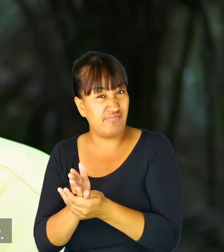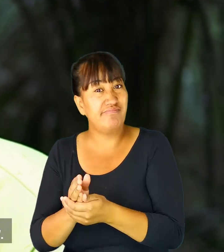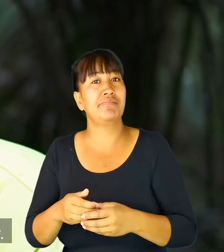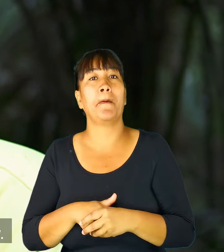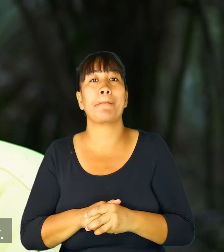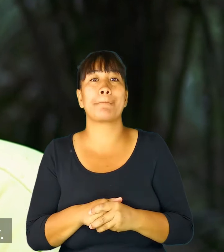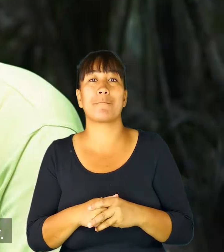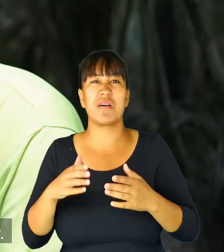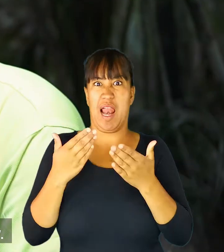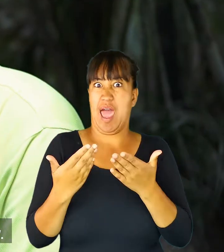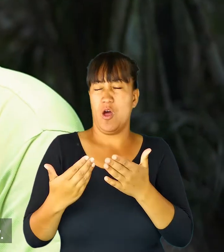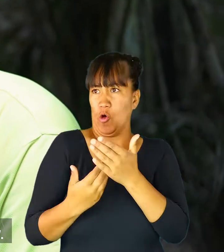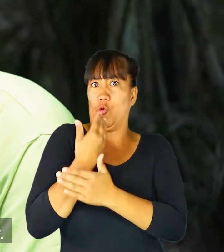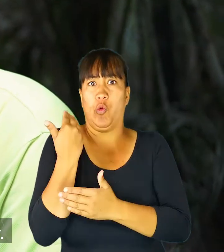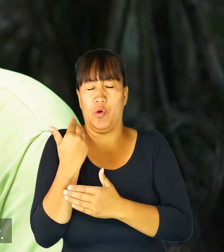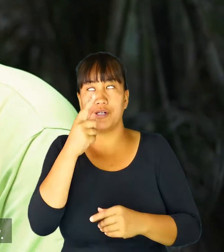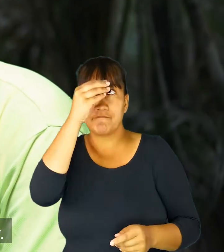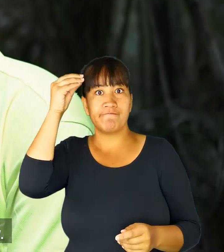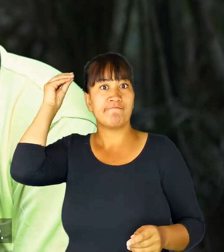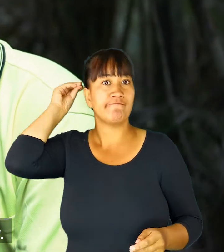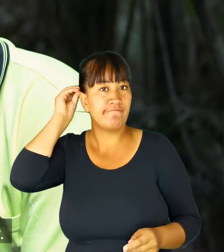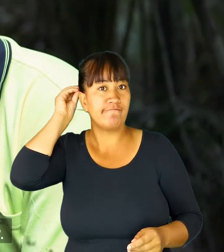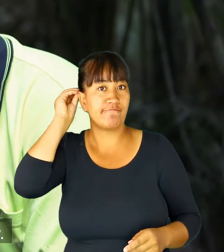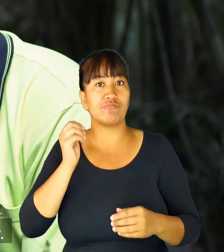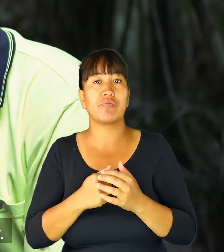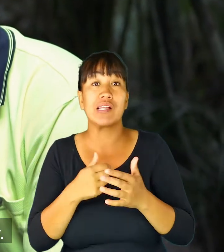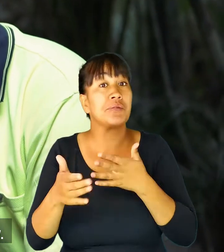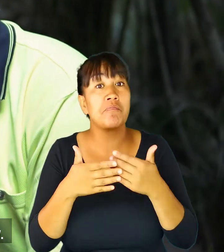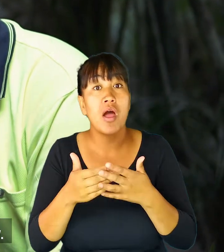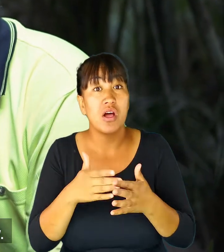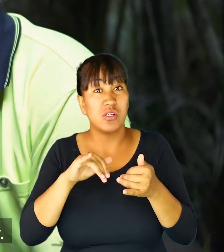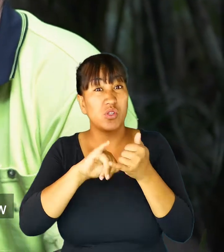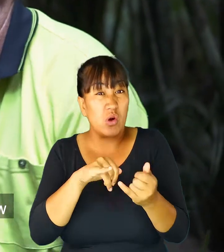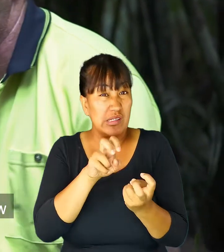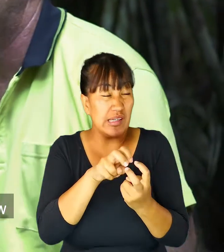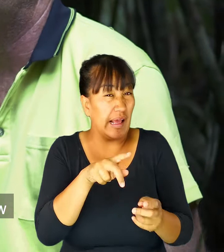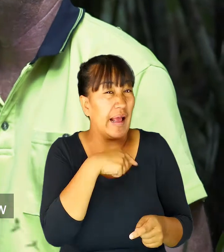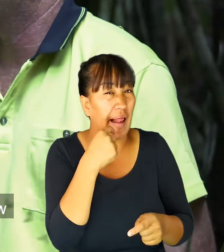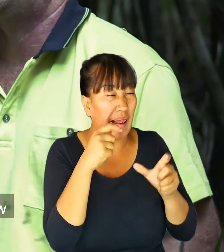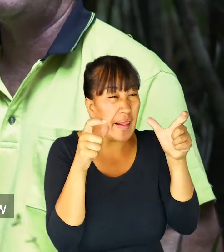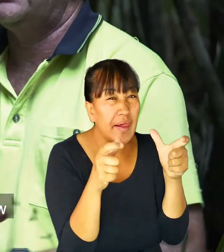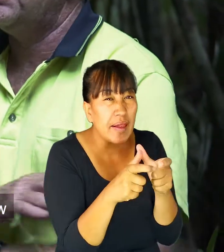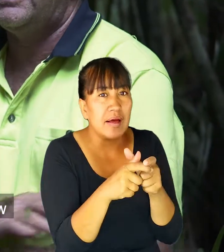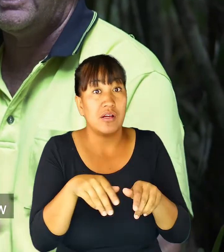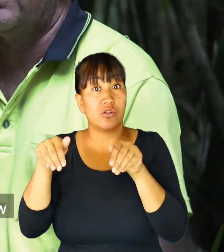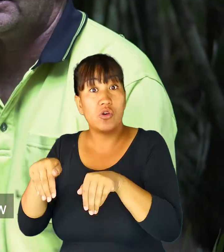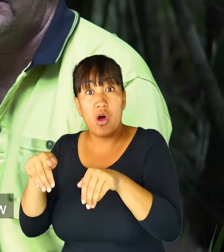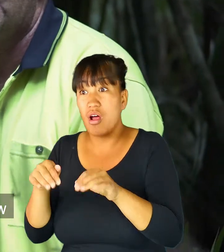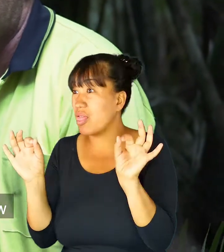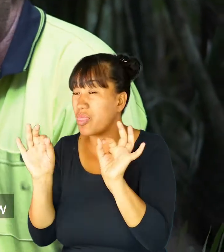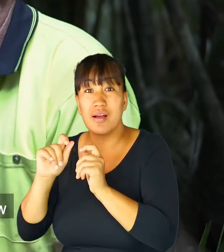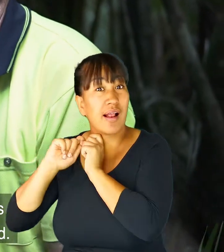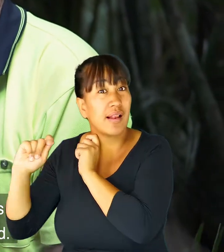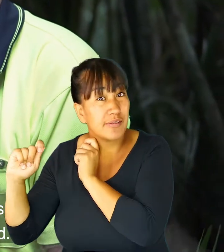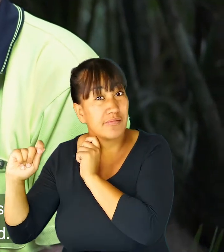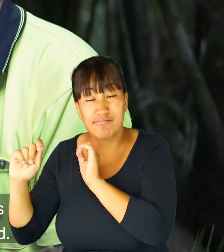dogs. So that was a bit new in those days. It's old hat now. So doesn't matter how many stoats you